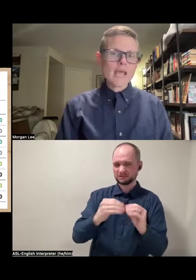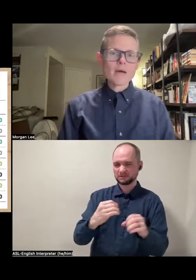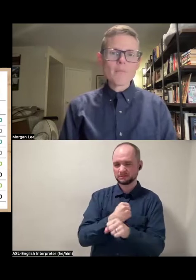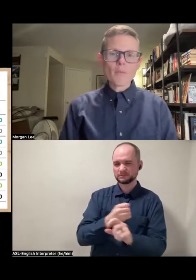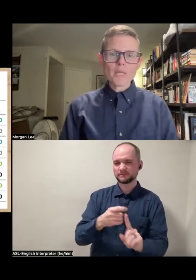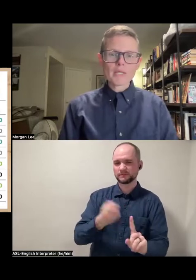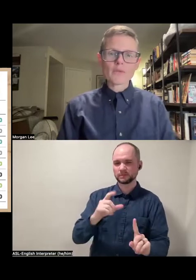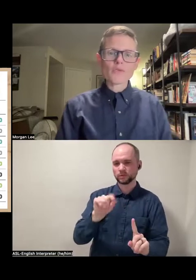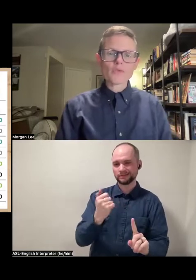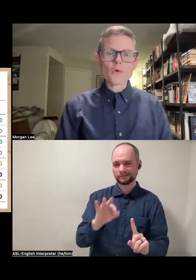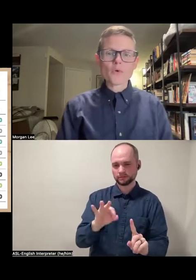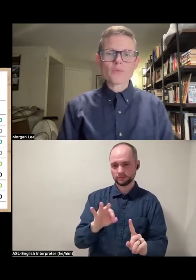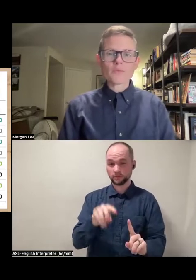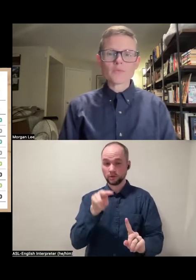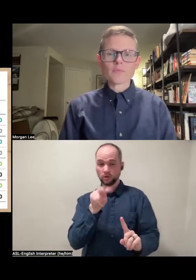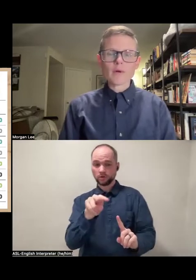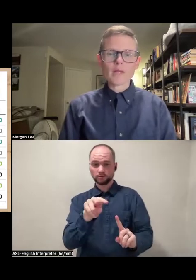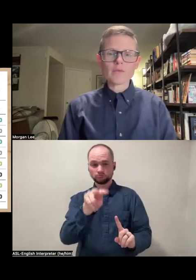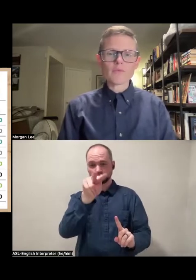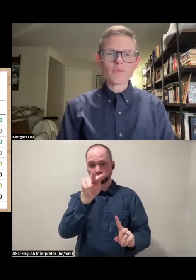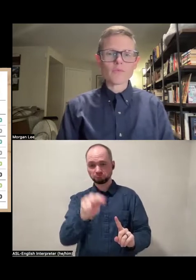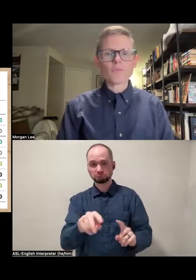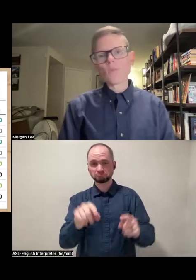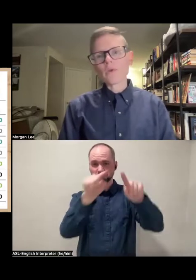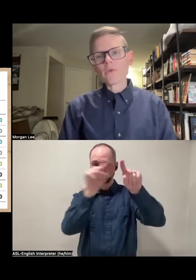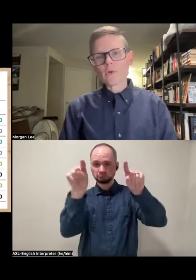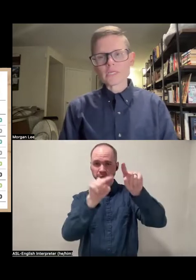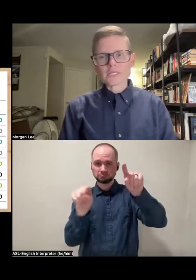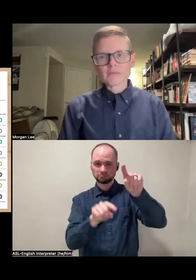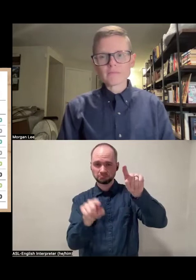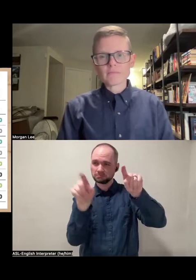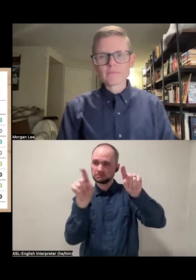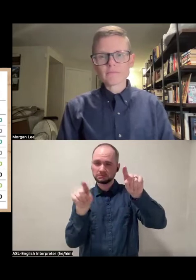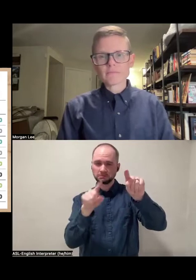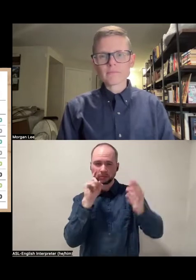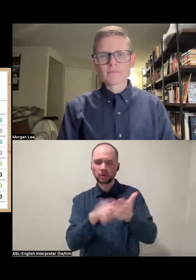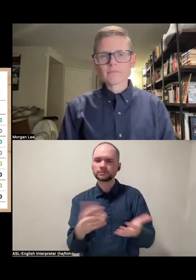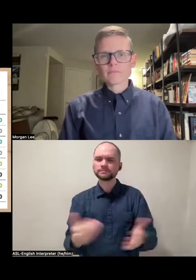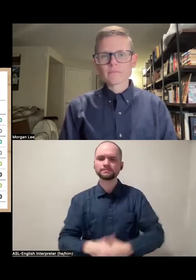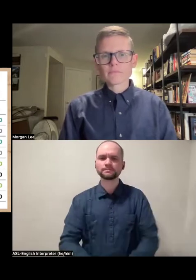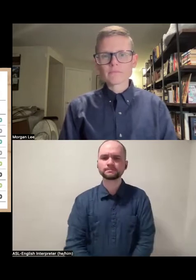But just take a moment and look through, and what do you notice?